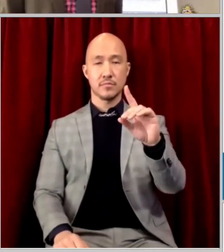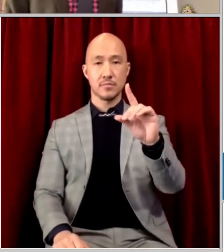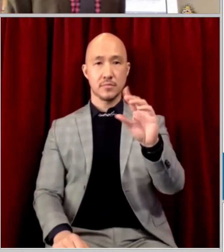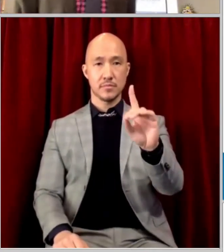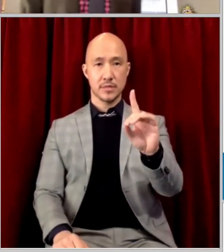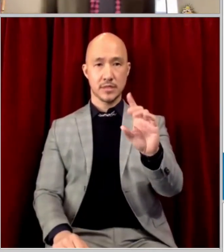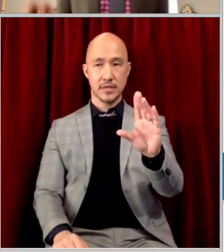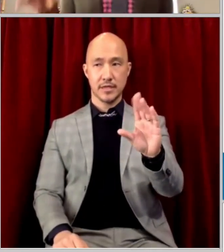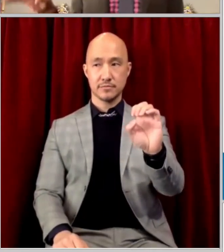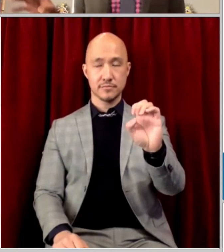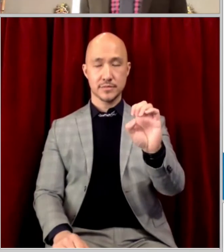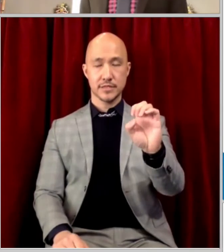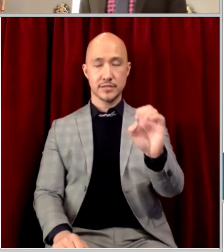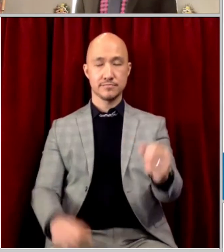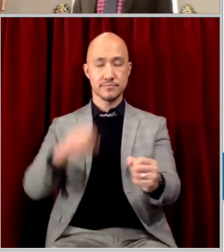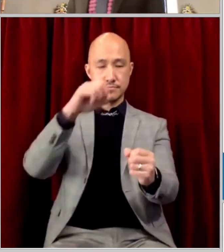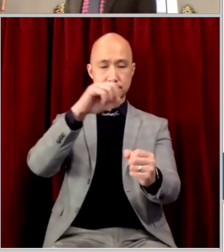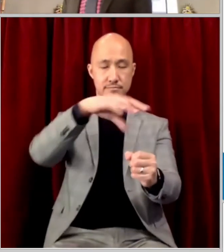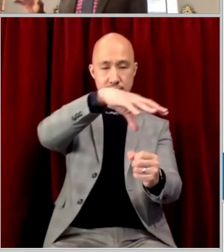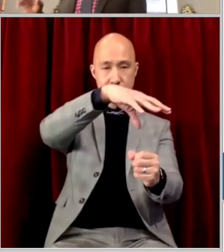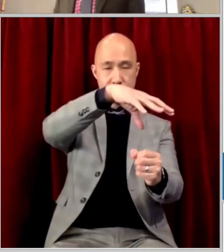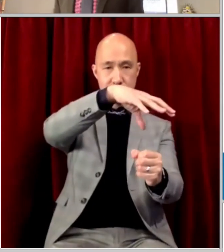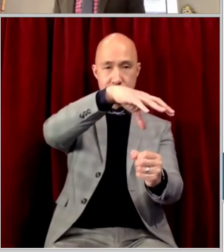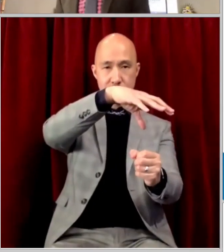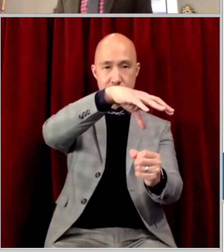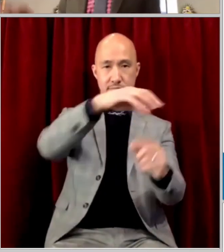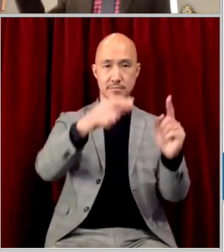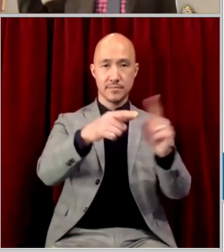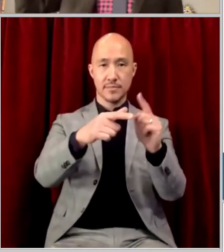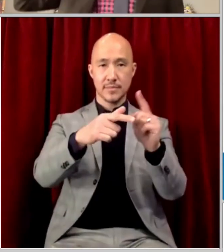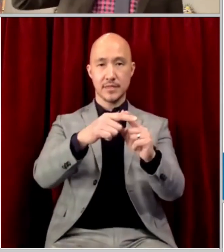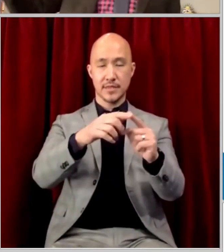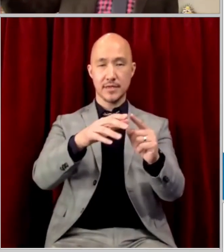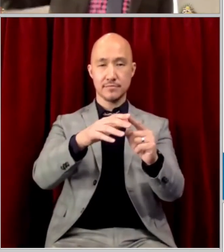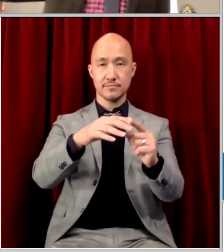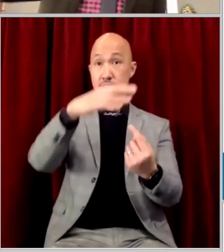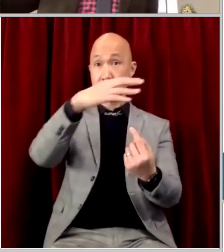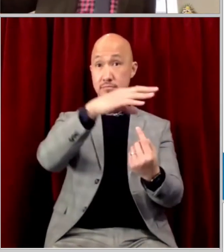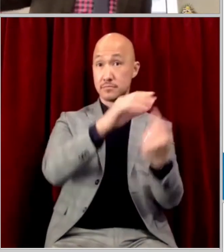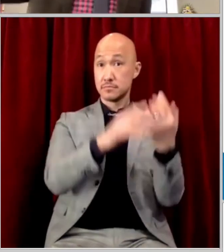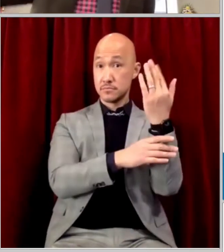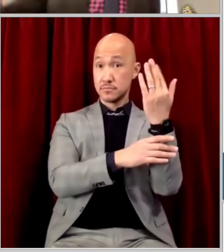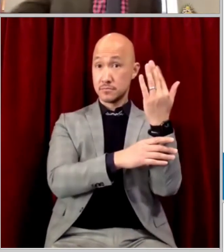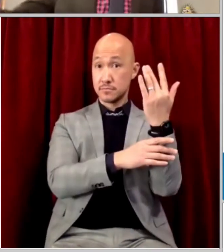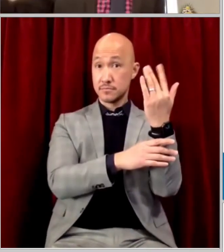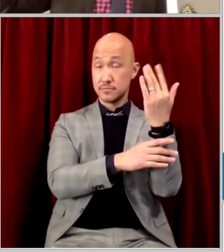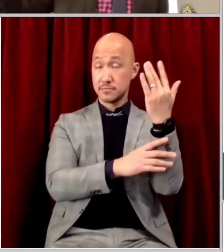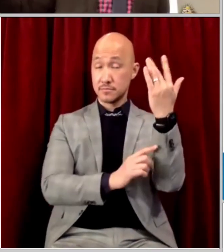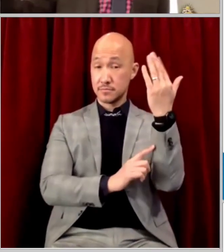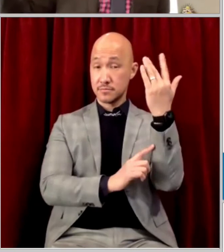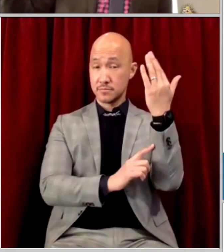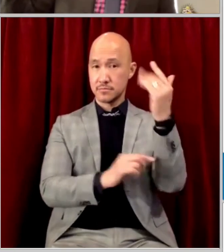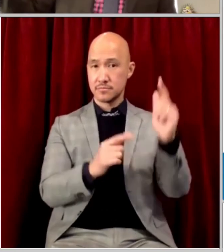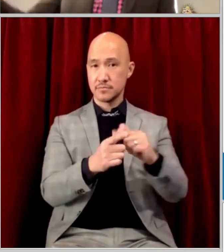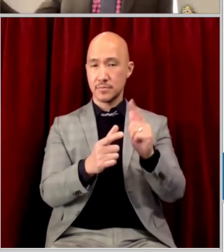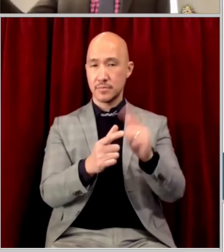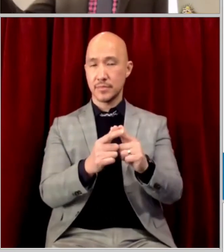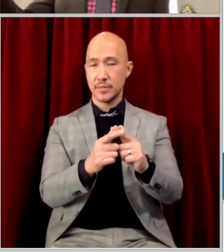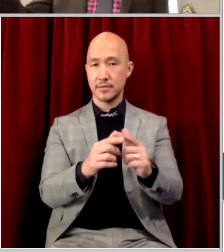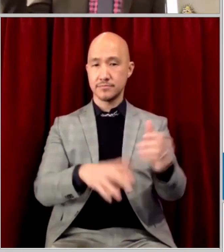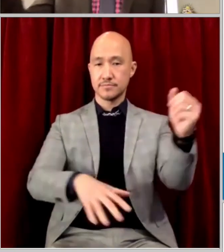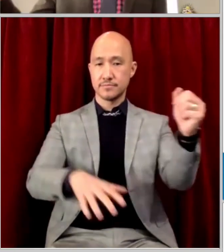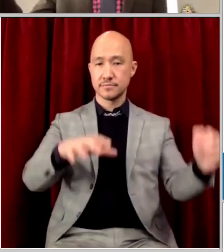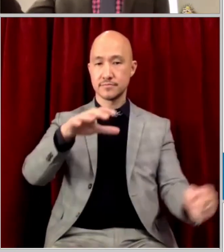in a basket. Now, anybody who knows science well enough knows that once the oxygen is cut off from that